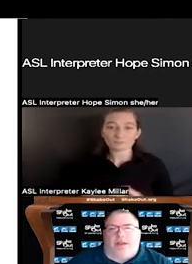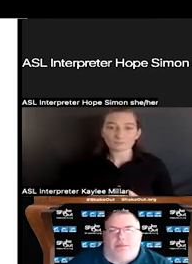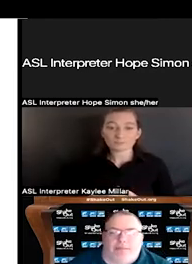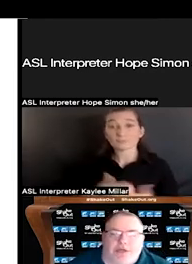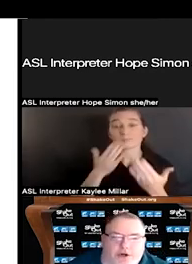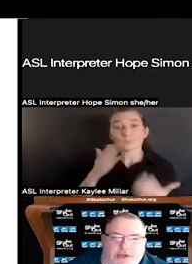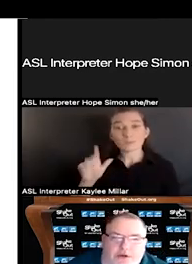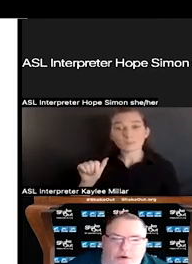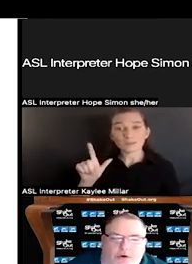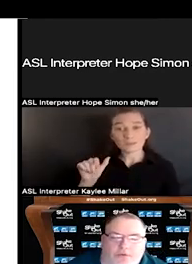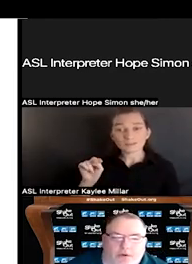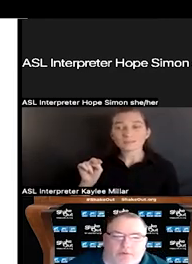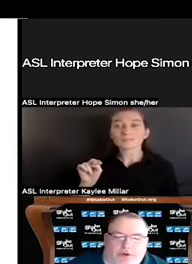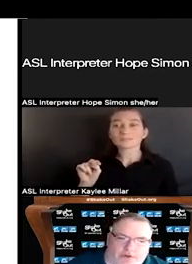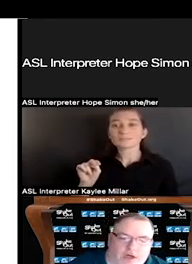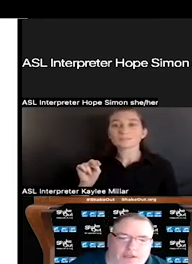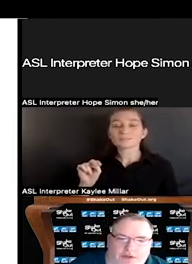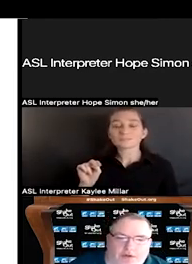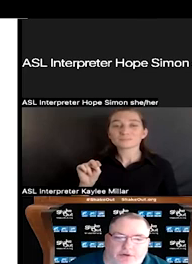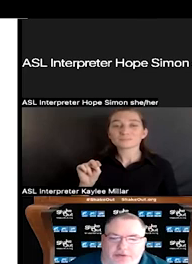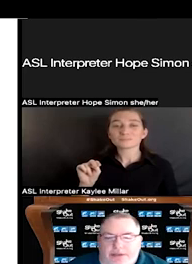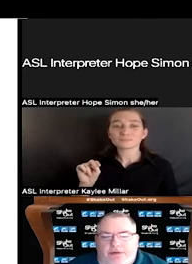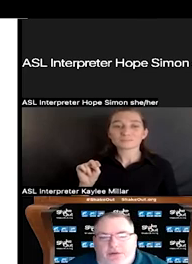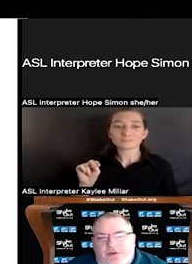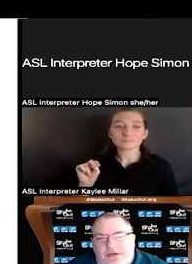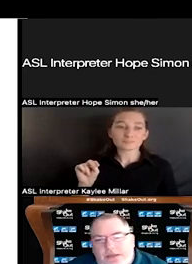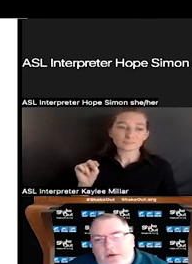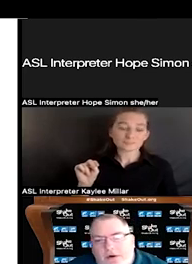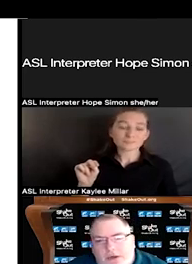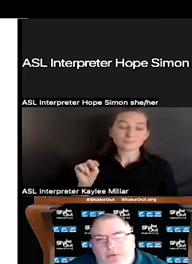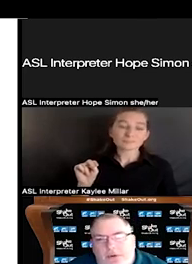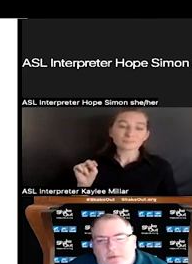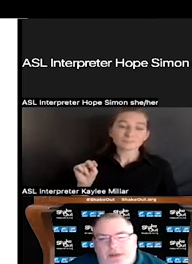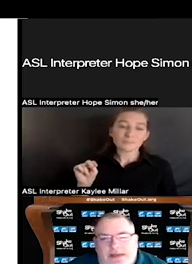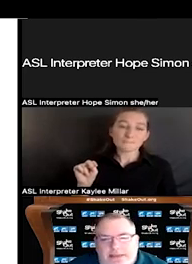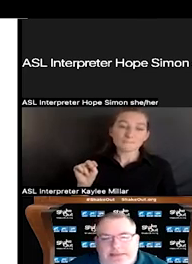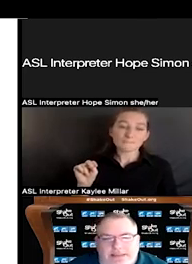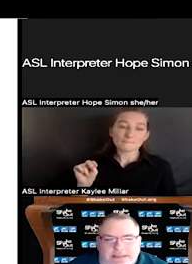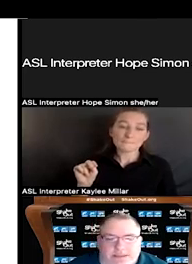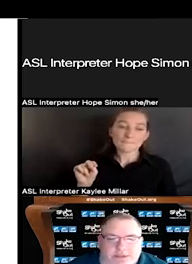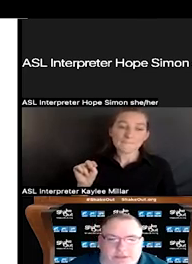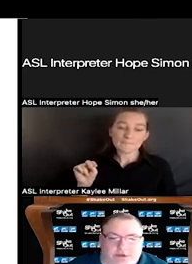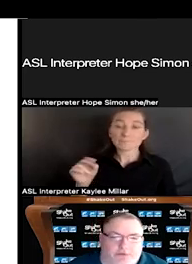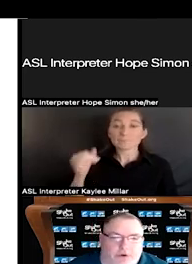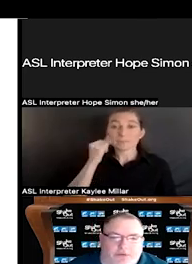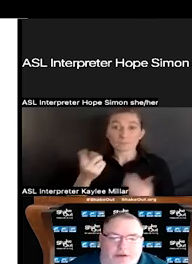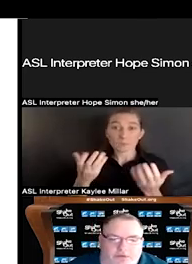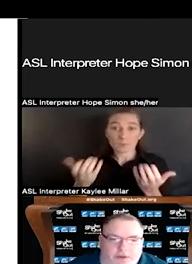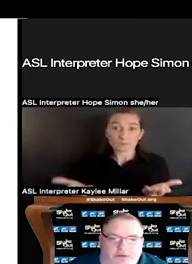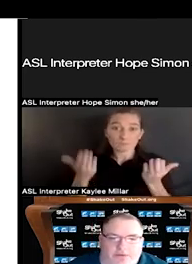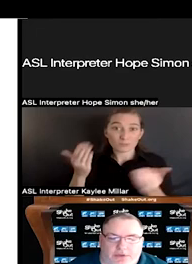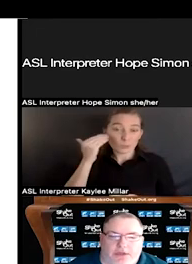one way to make sure that your friends and colleagues and others in the San Diego area will know about that is to either forward